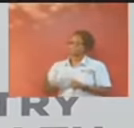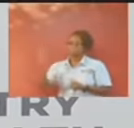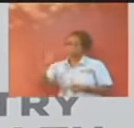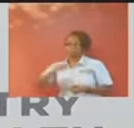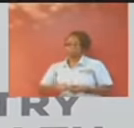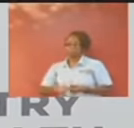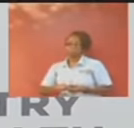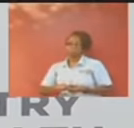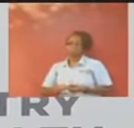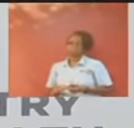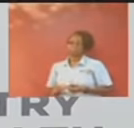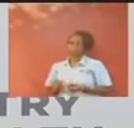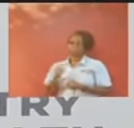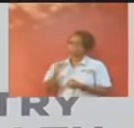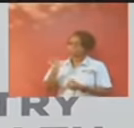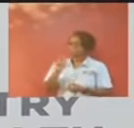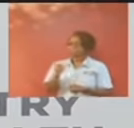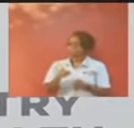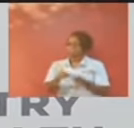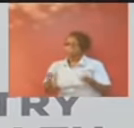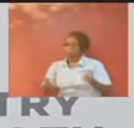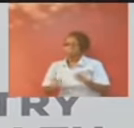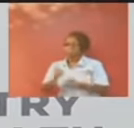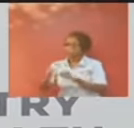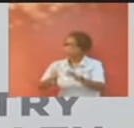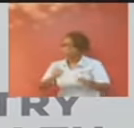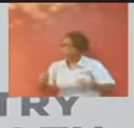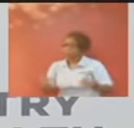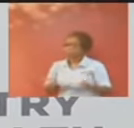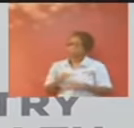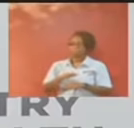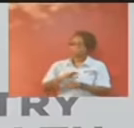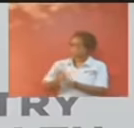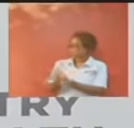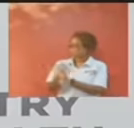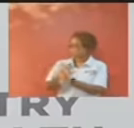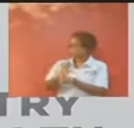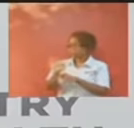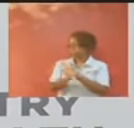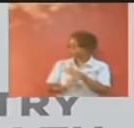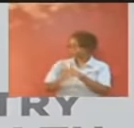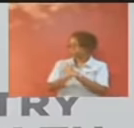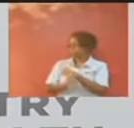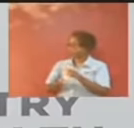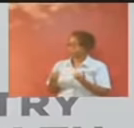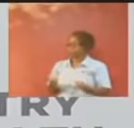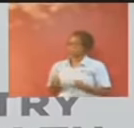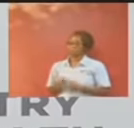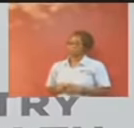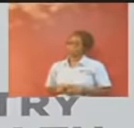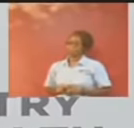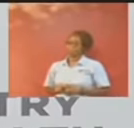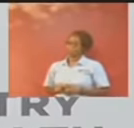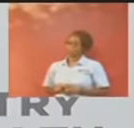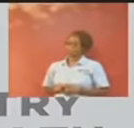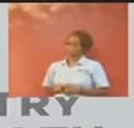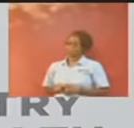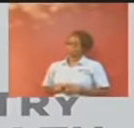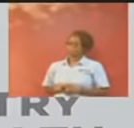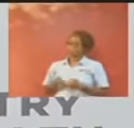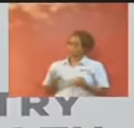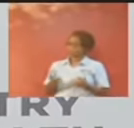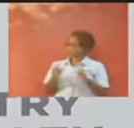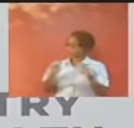availability of nationals and expatriate personnel. In terms of the issue of allowing persons